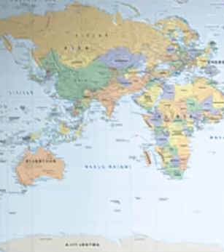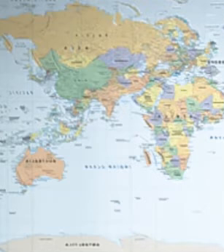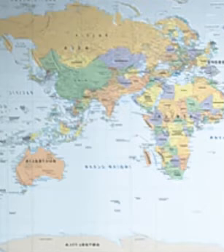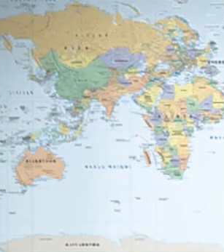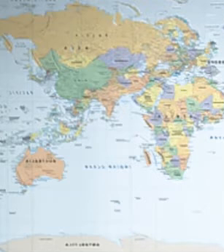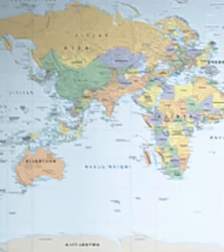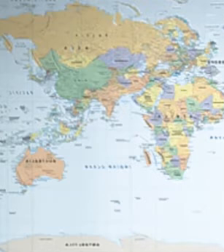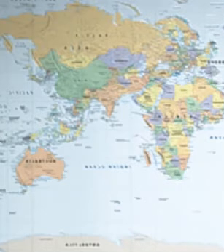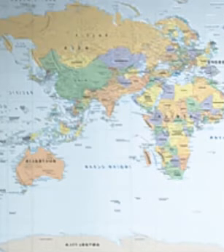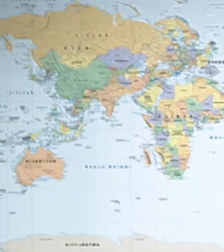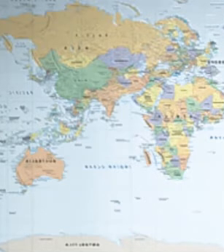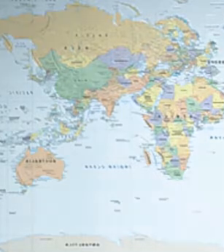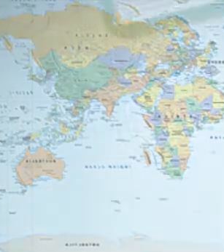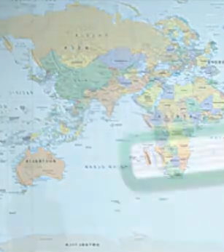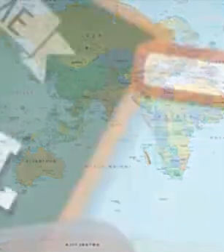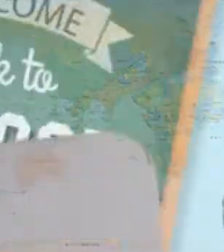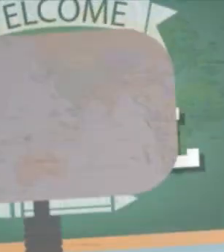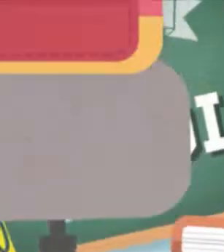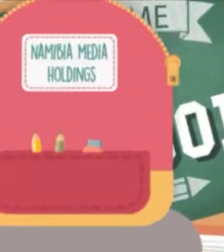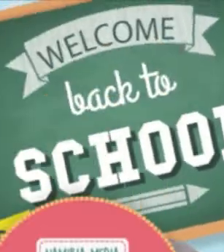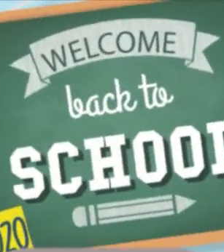learners with teacher Priska.